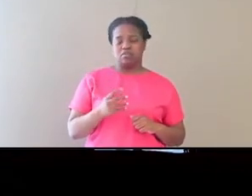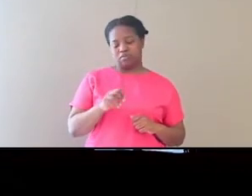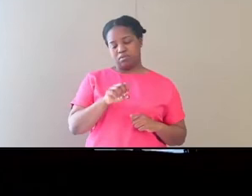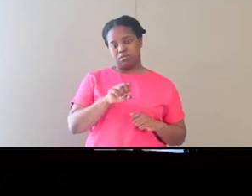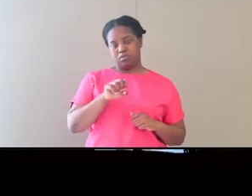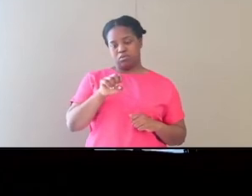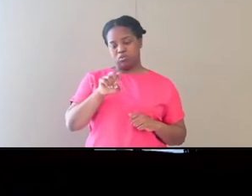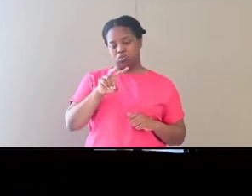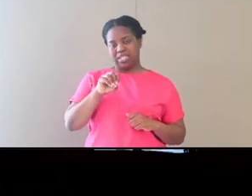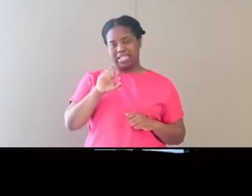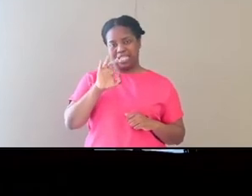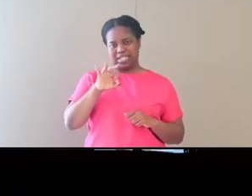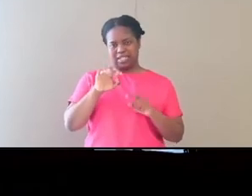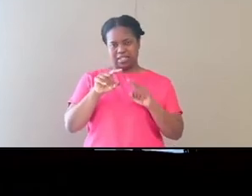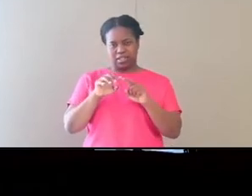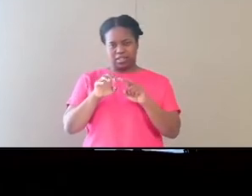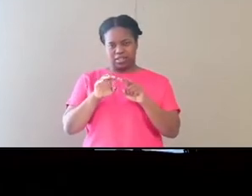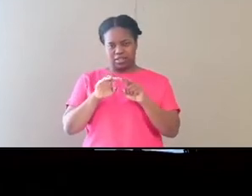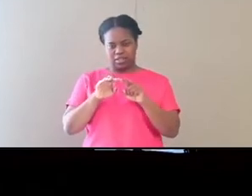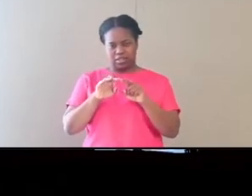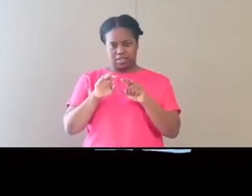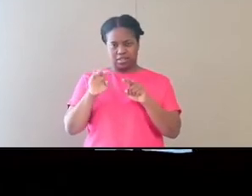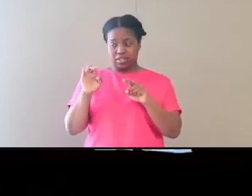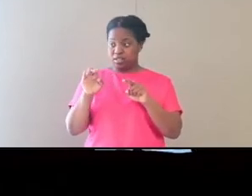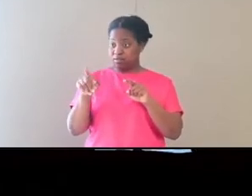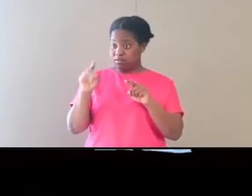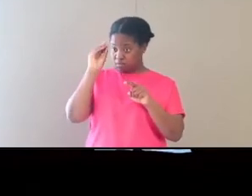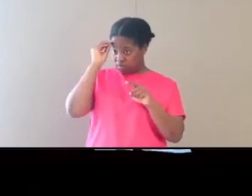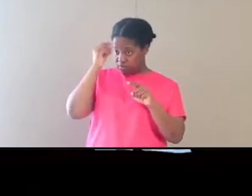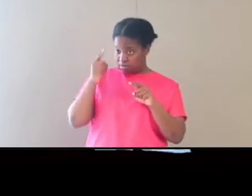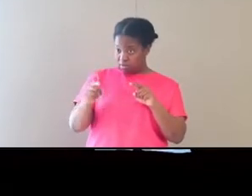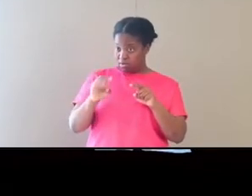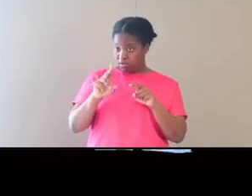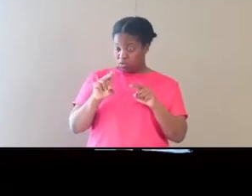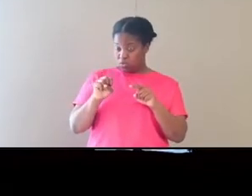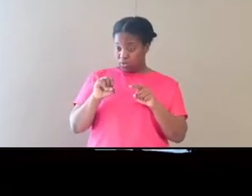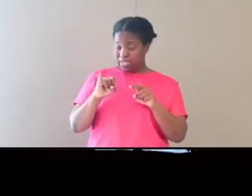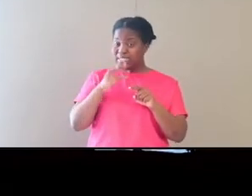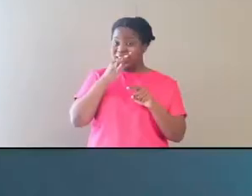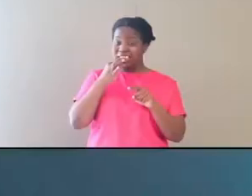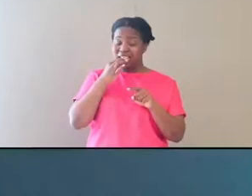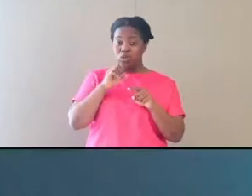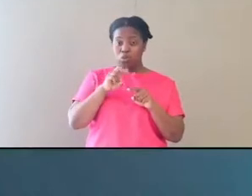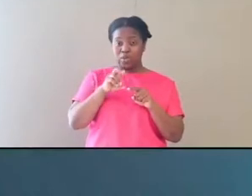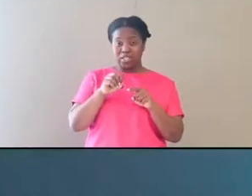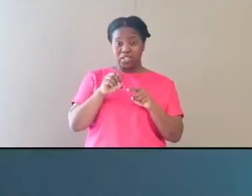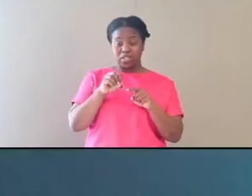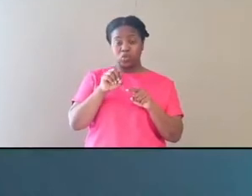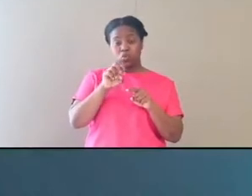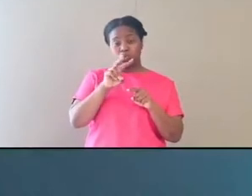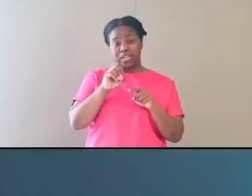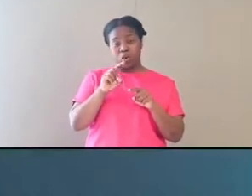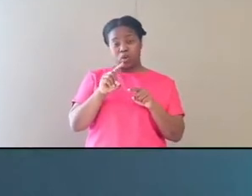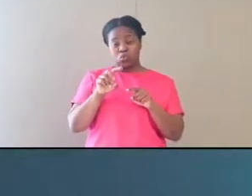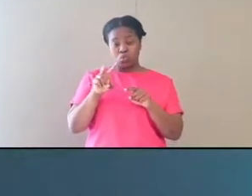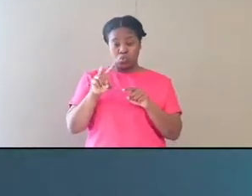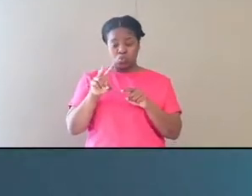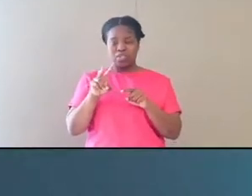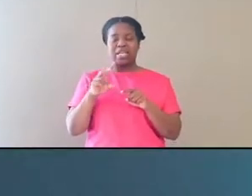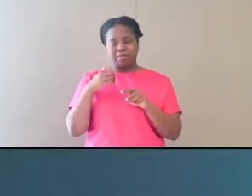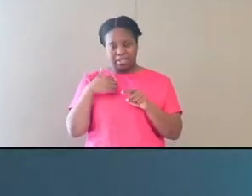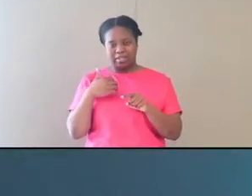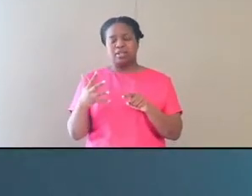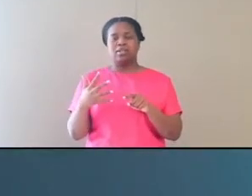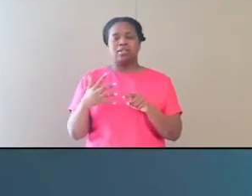onwards. And it's interesting also that Boussi has mentioned that in 2012 is when the consolidation, fiscal consolidation started.